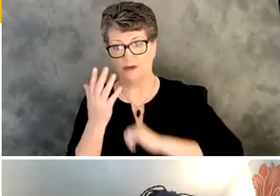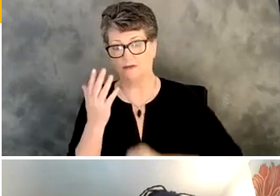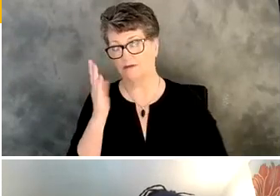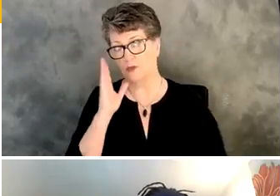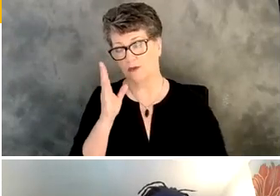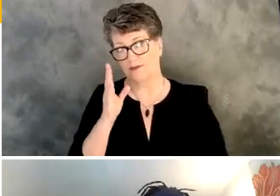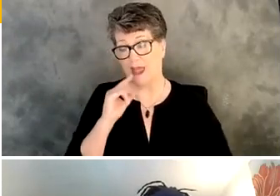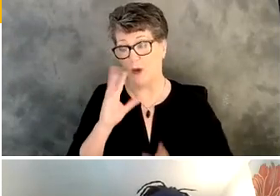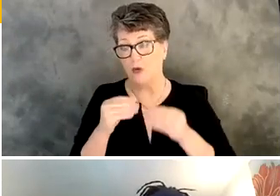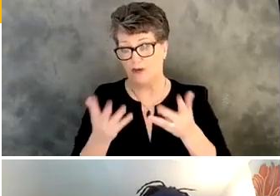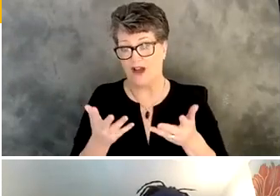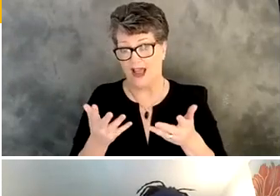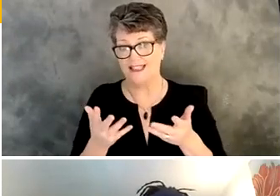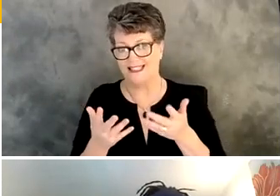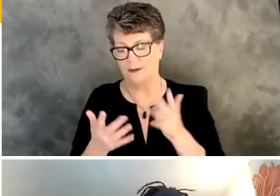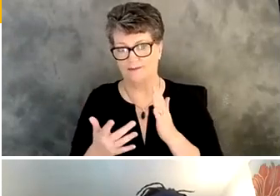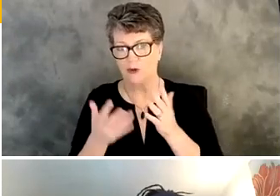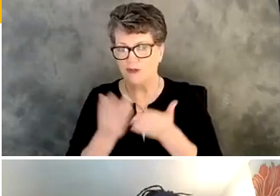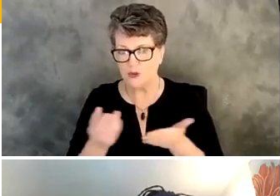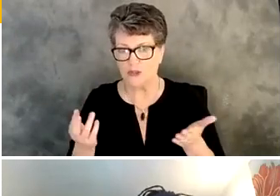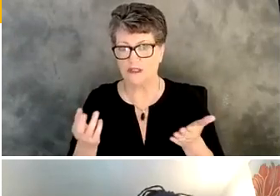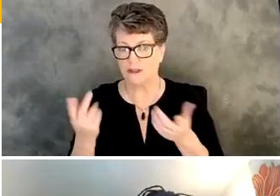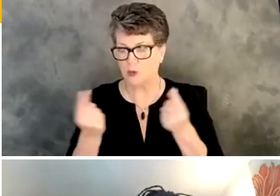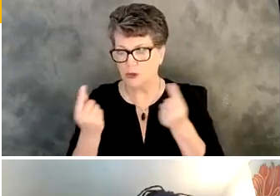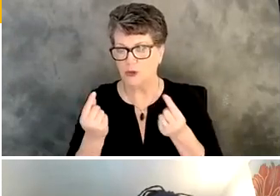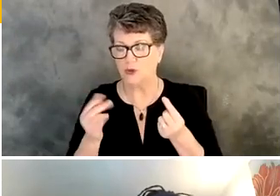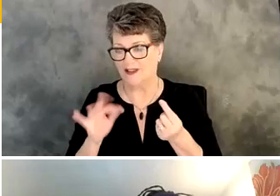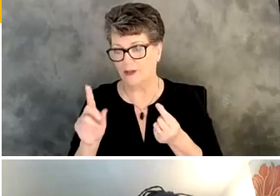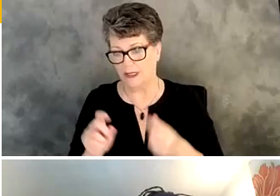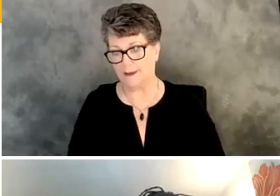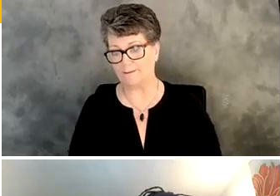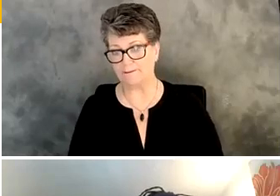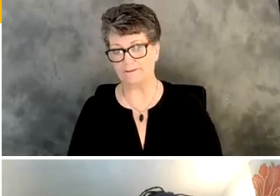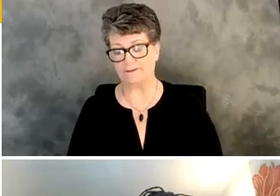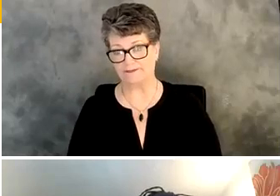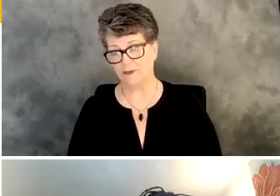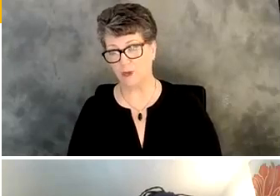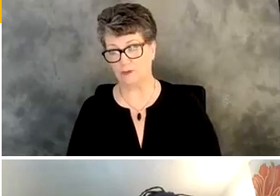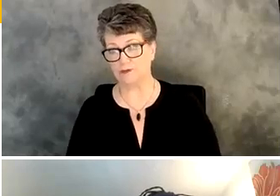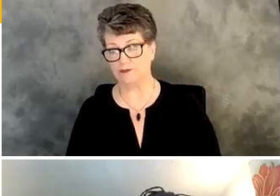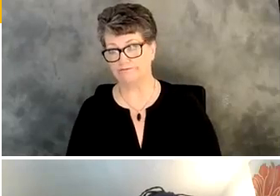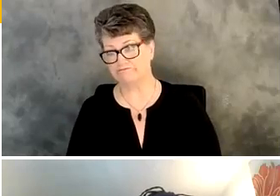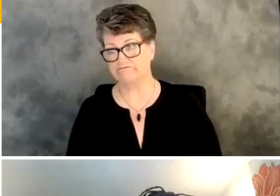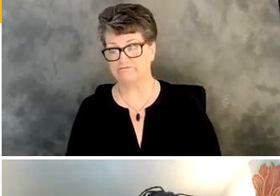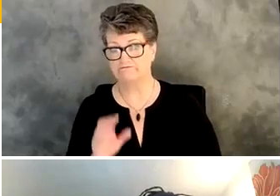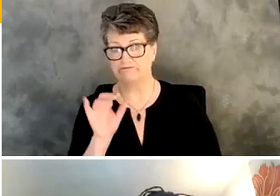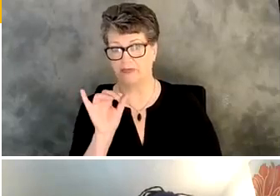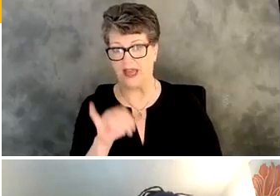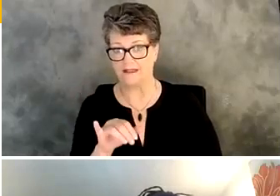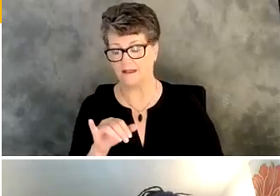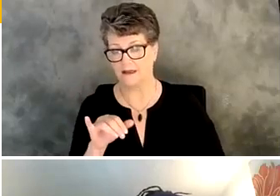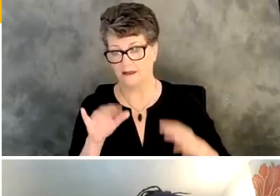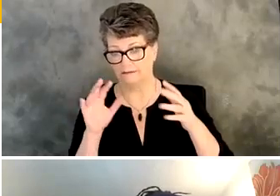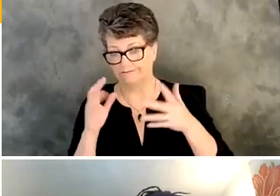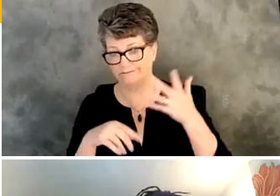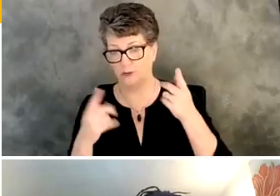they can provide some type of resources if needed. So that's the thing to do